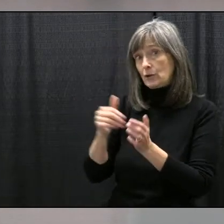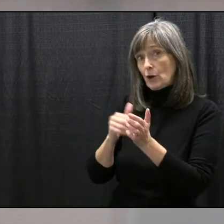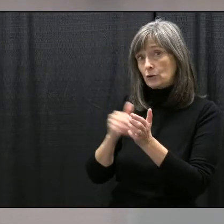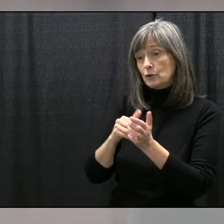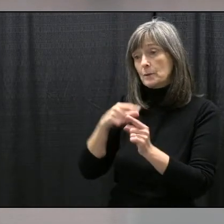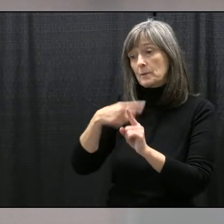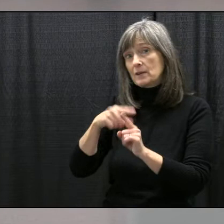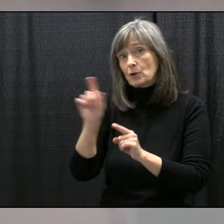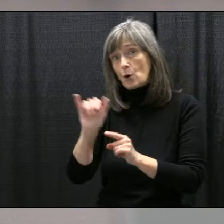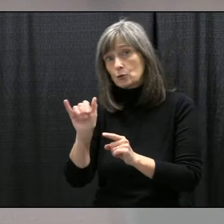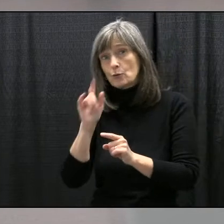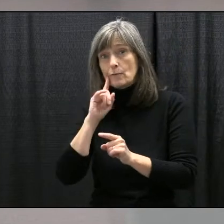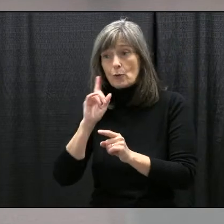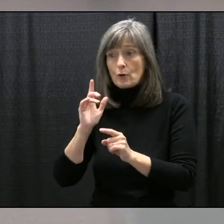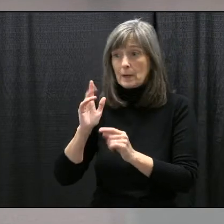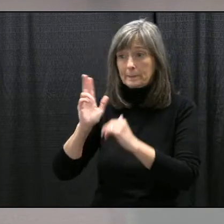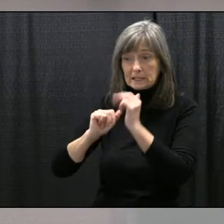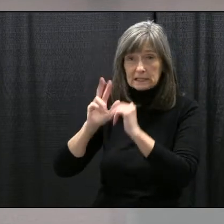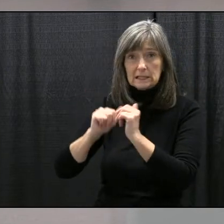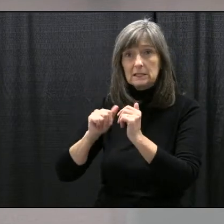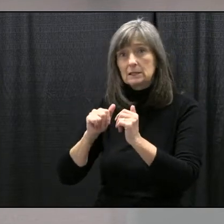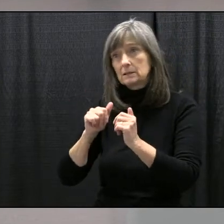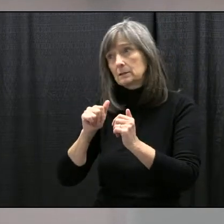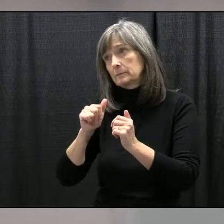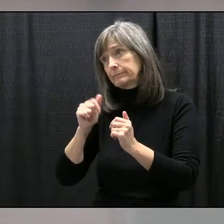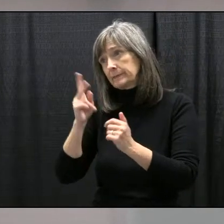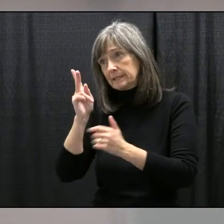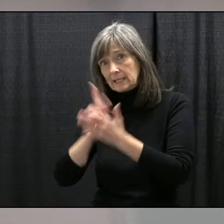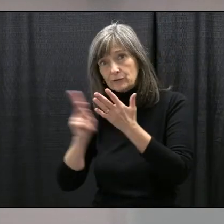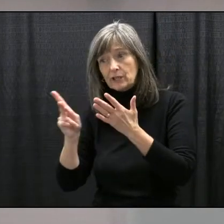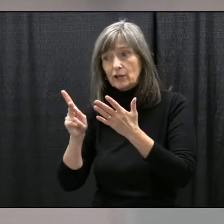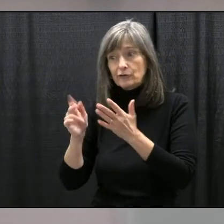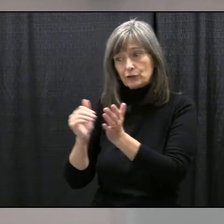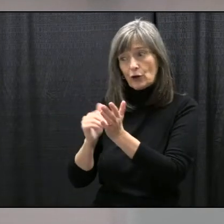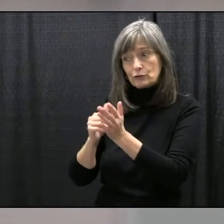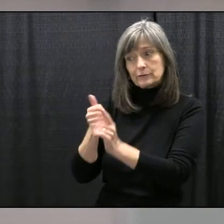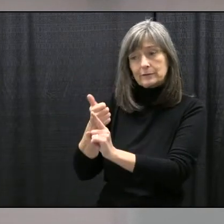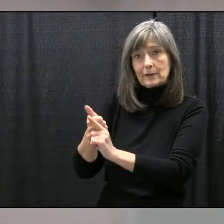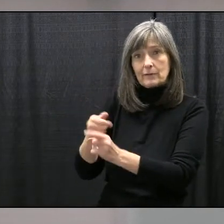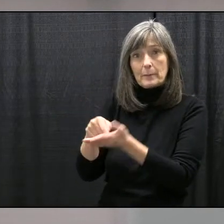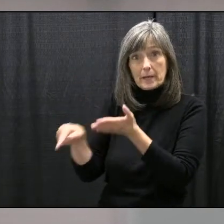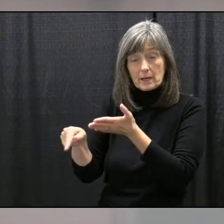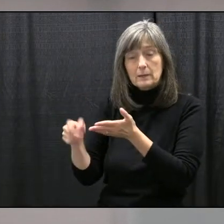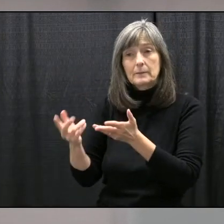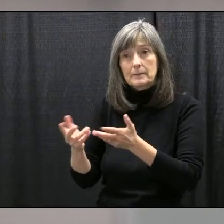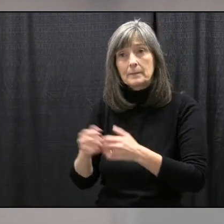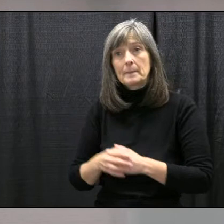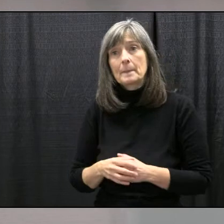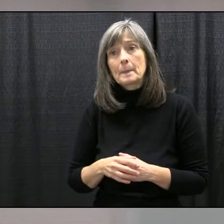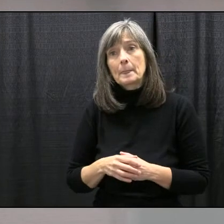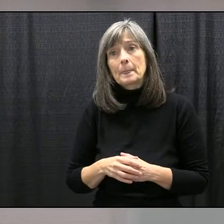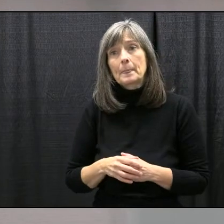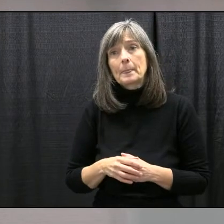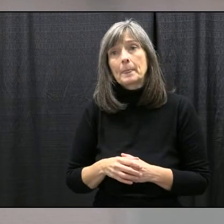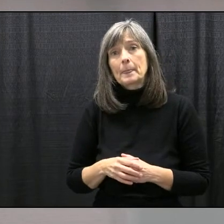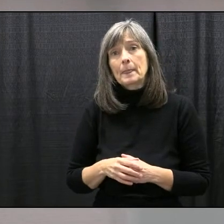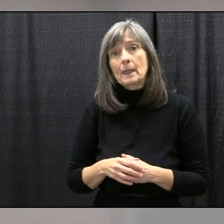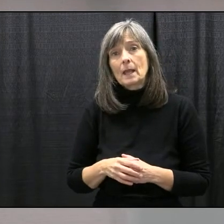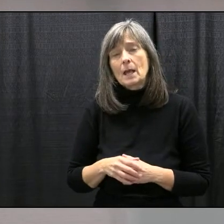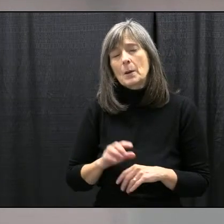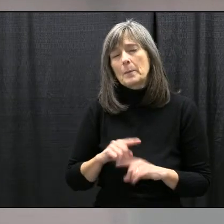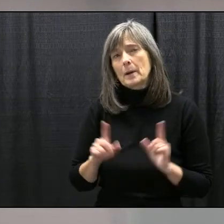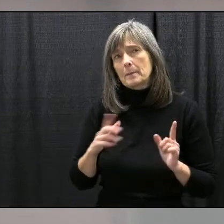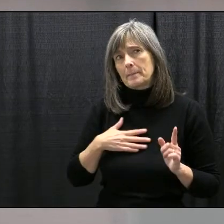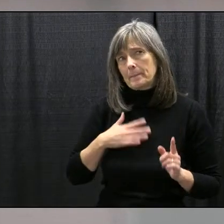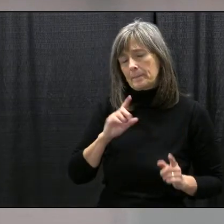overhead, staffing, all sorts of other things that doctors have to cover on their own. But the